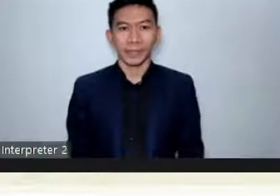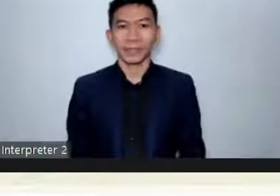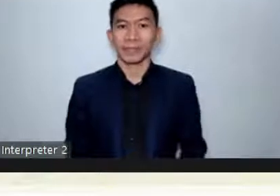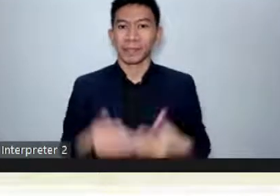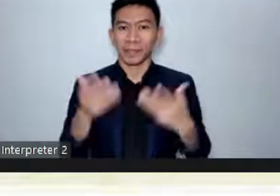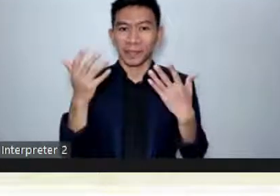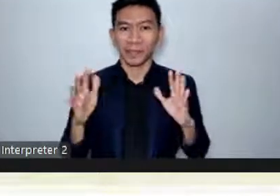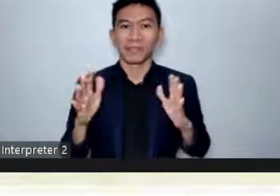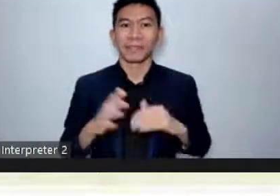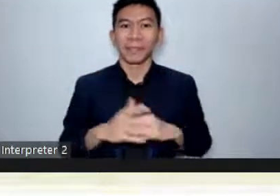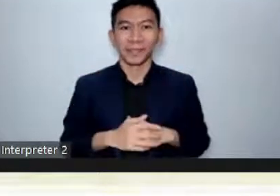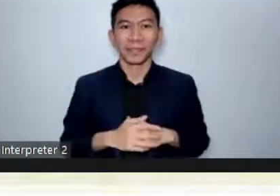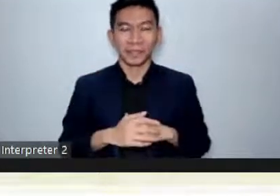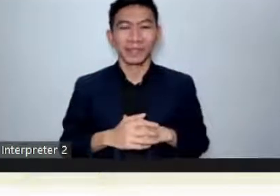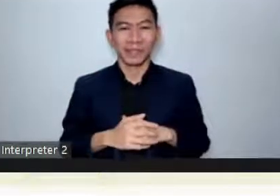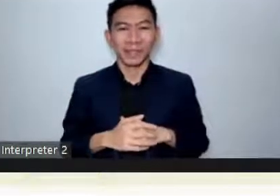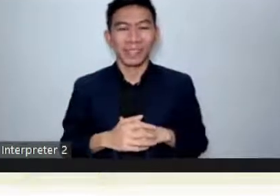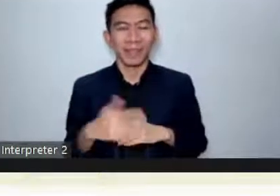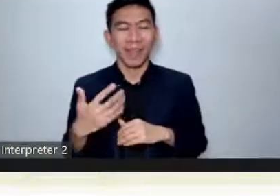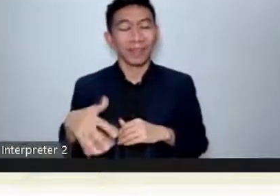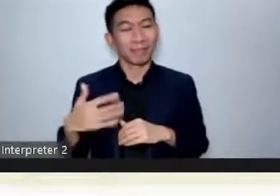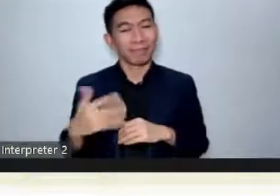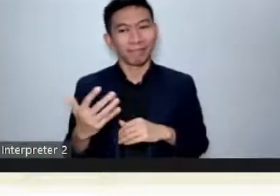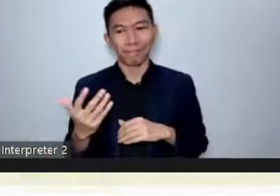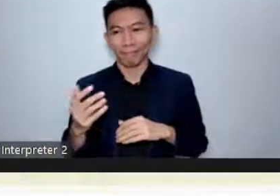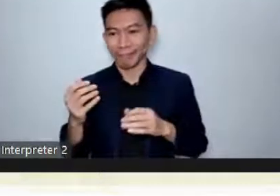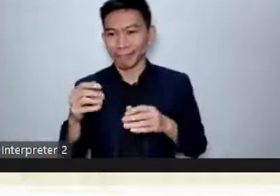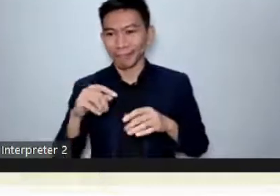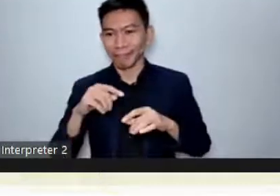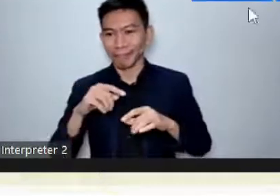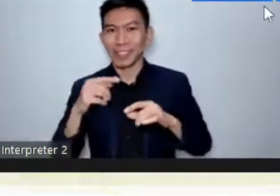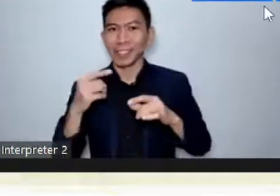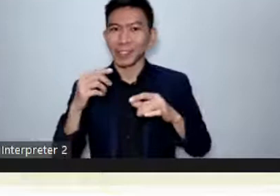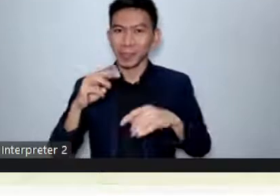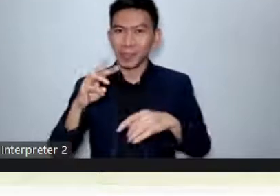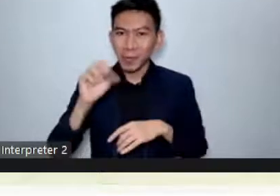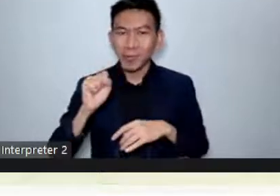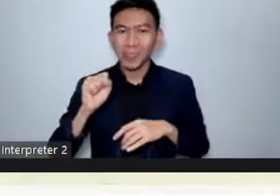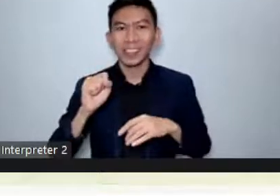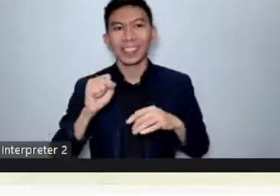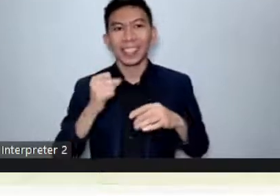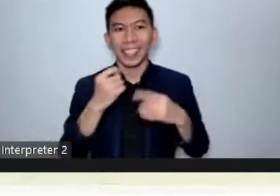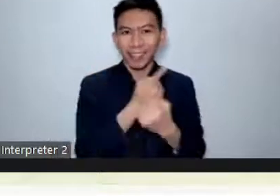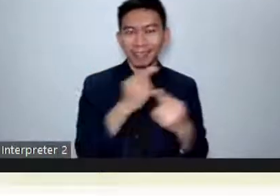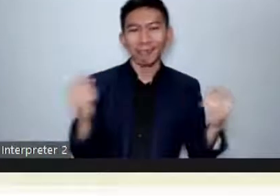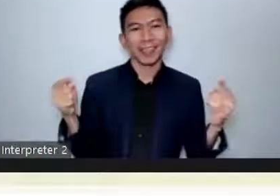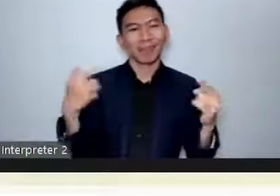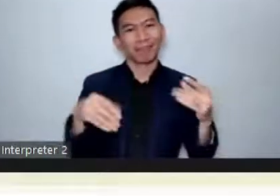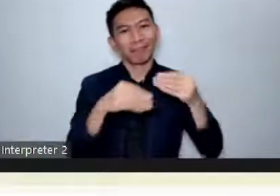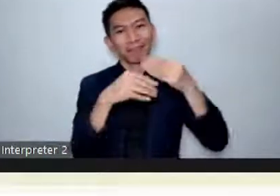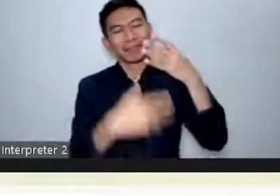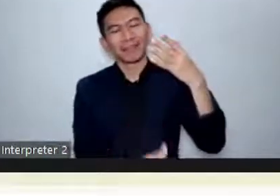it. So we've had a mix of wonderful news and announcements, as well